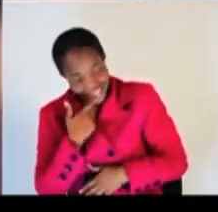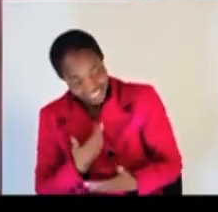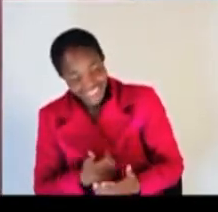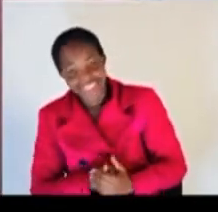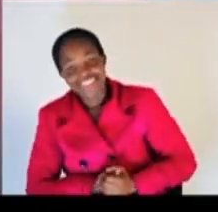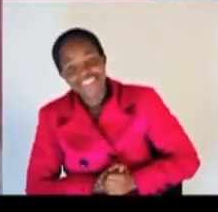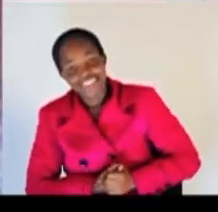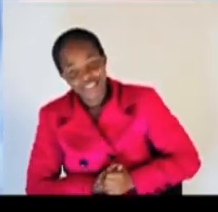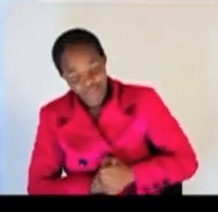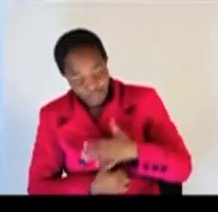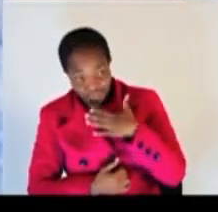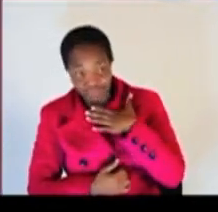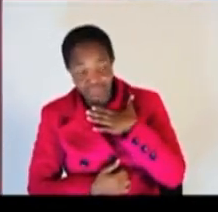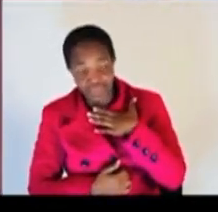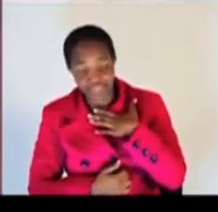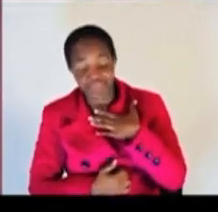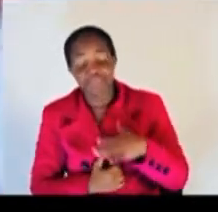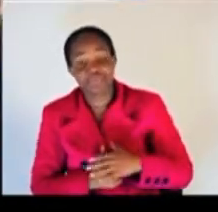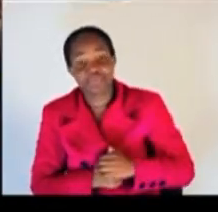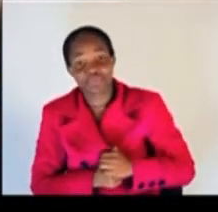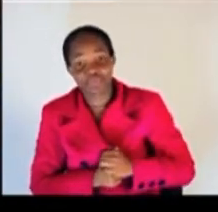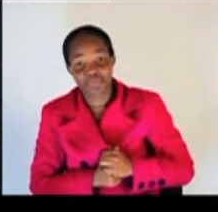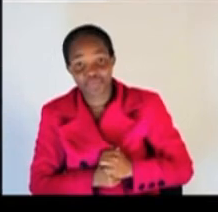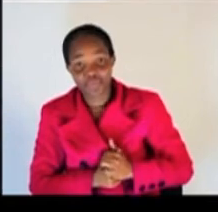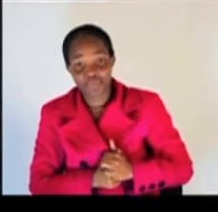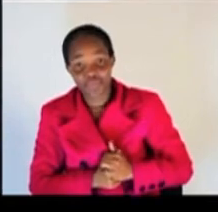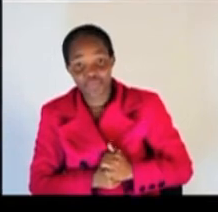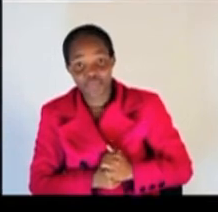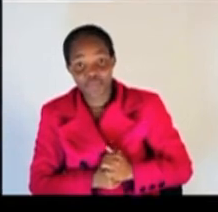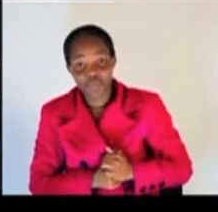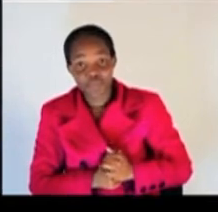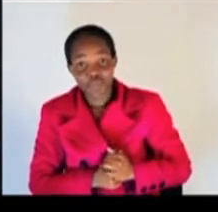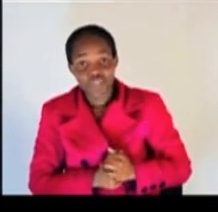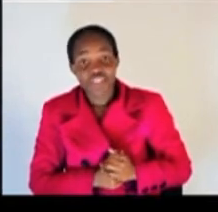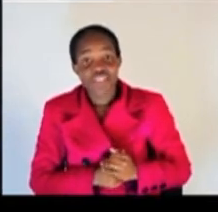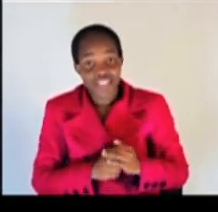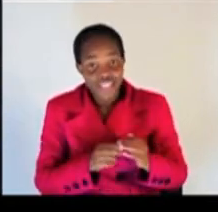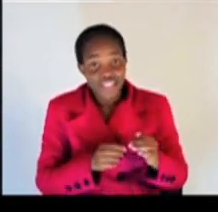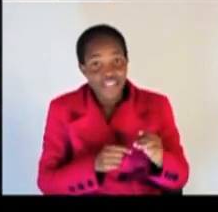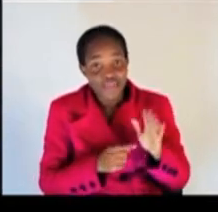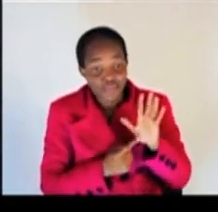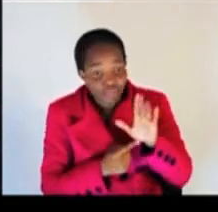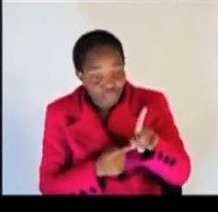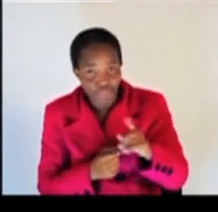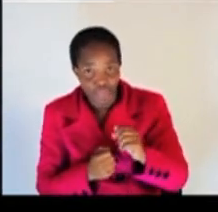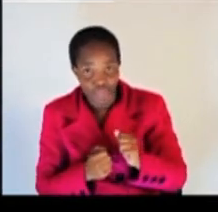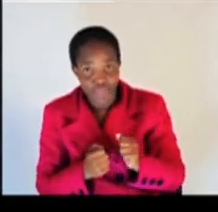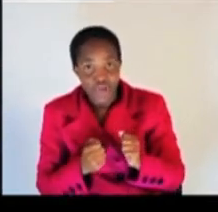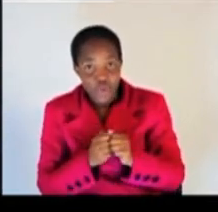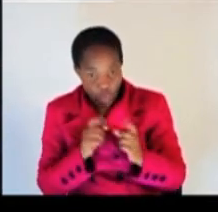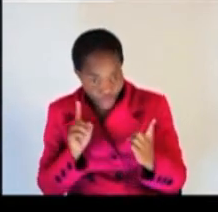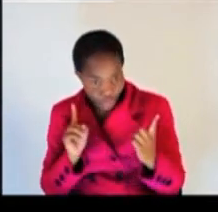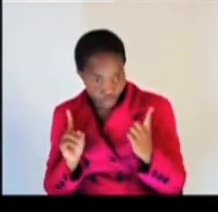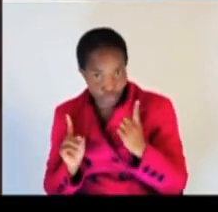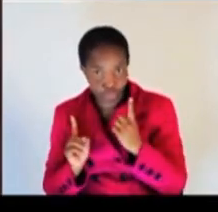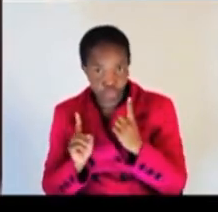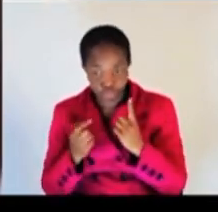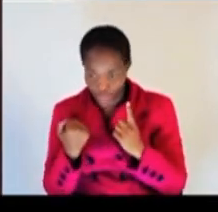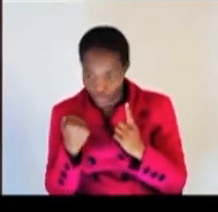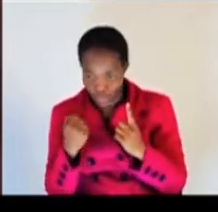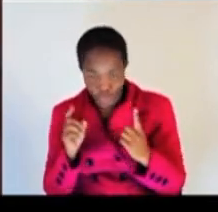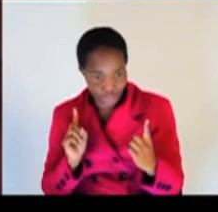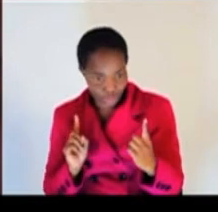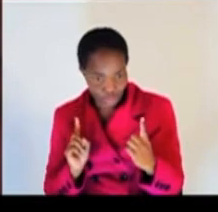Yeah? They were passing the ball to him. And when it was his turn to pass the ball,